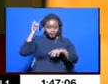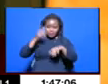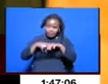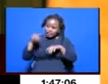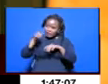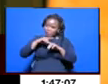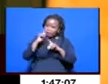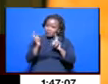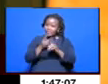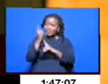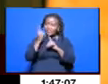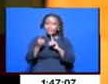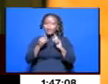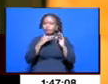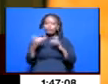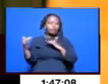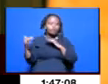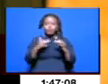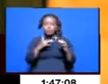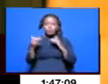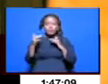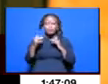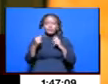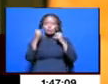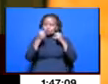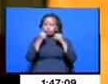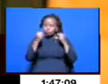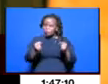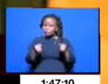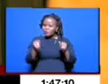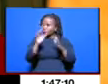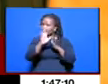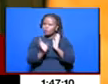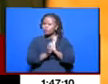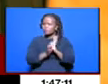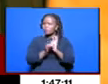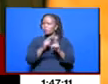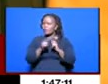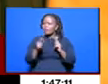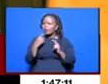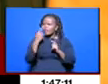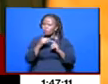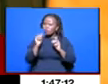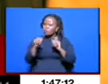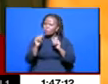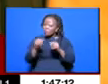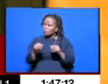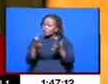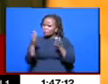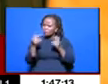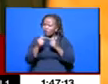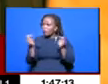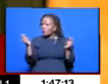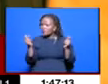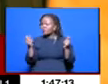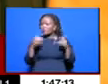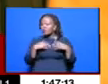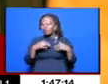of the Constitution. But who could fault counsel for invoking our hallowed symbol of